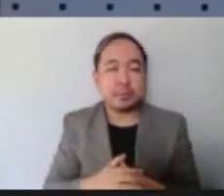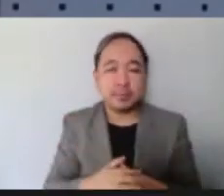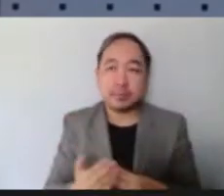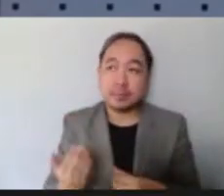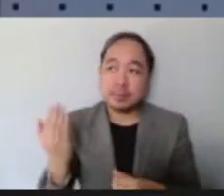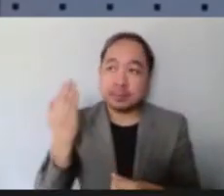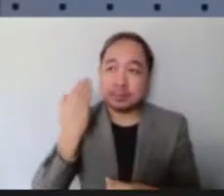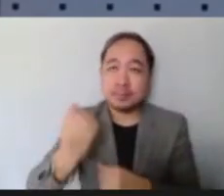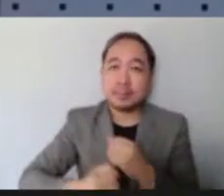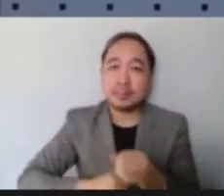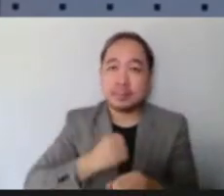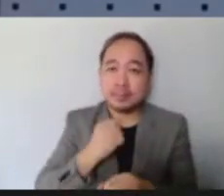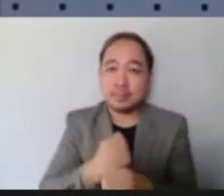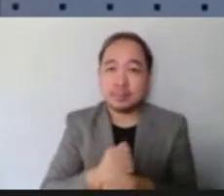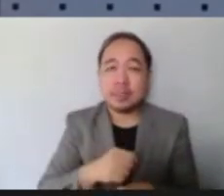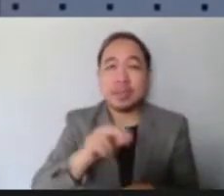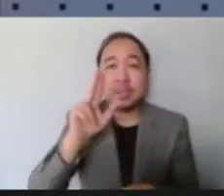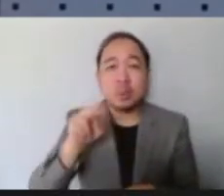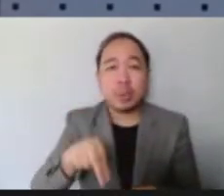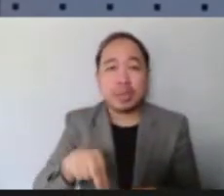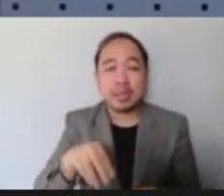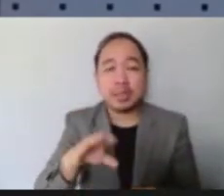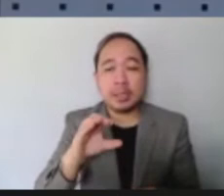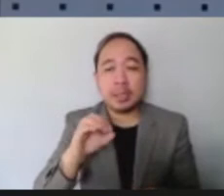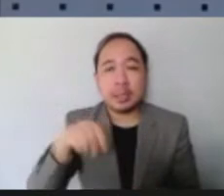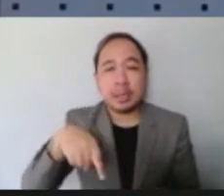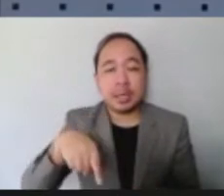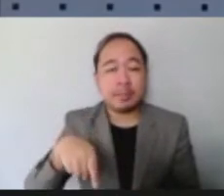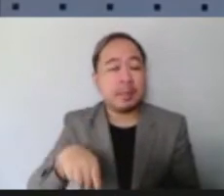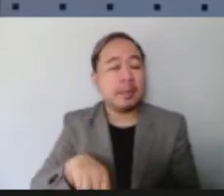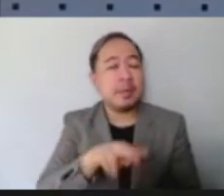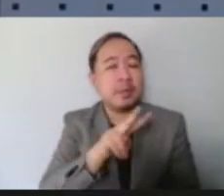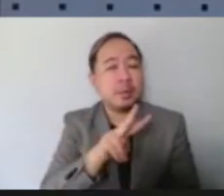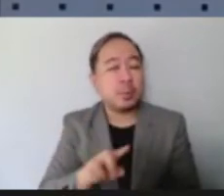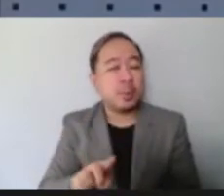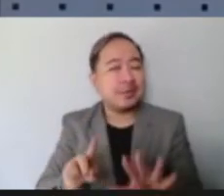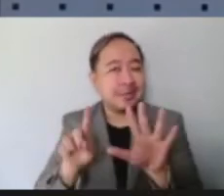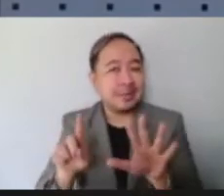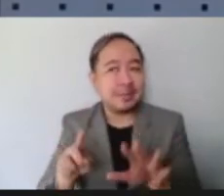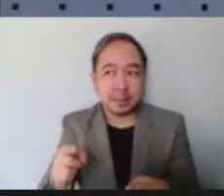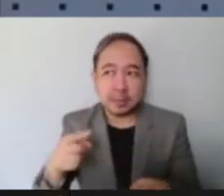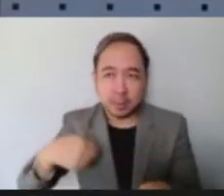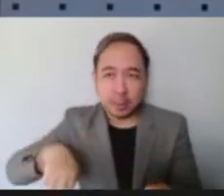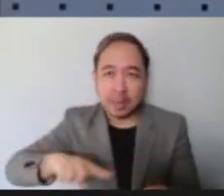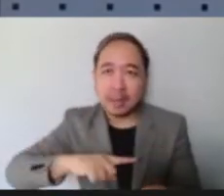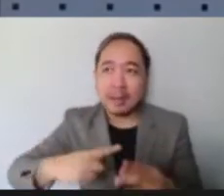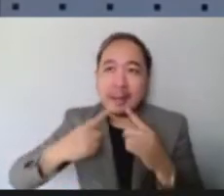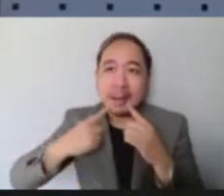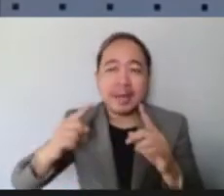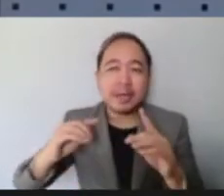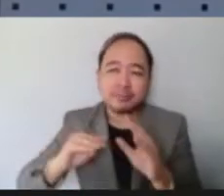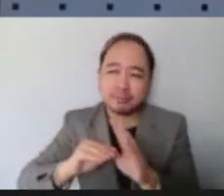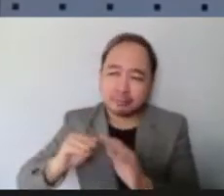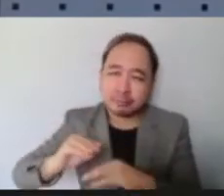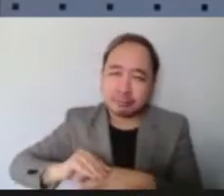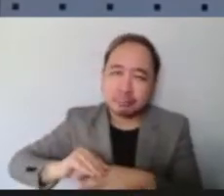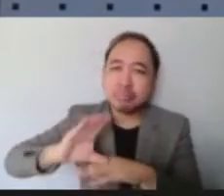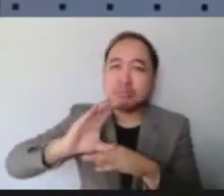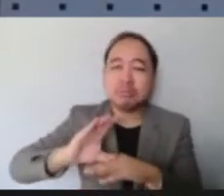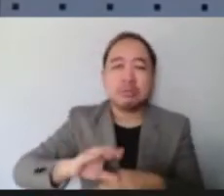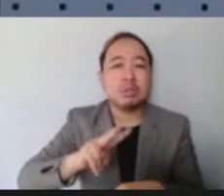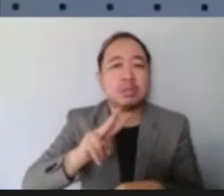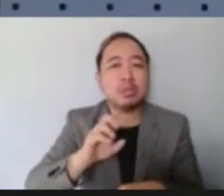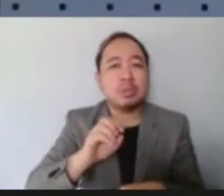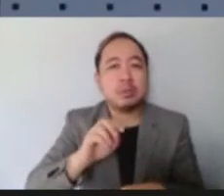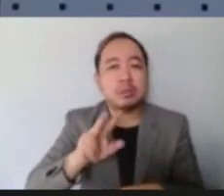at event of Triple C Corp 26 Curry announced a significant increase in its 2030 NEC to